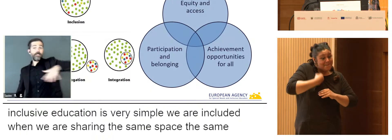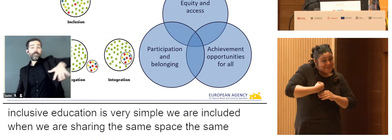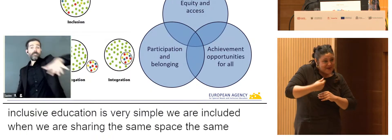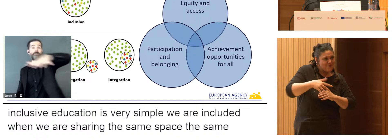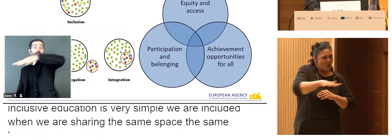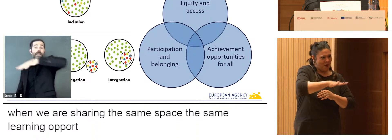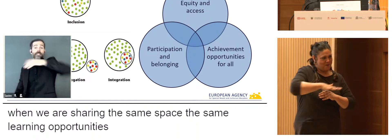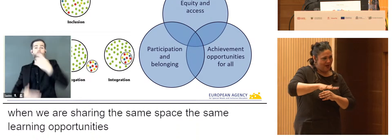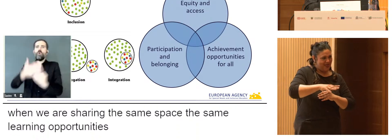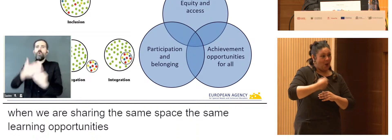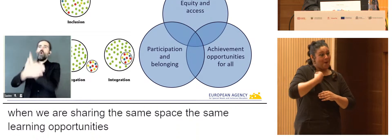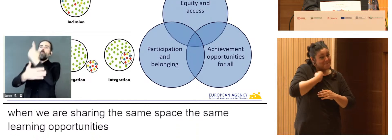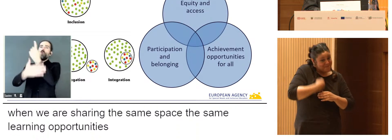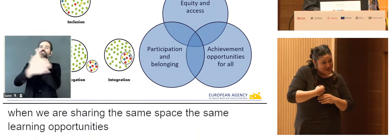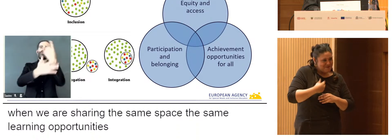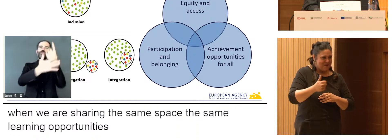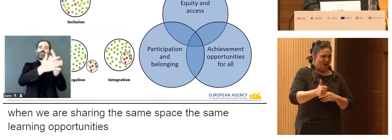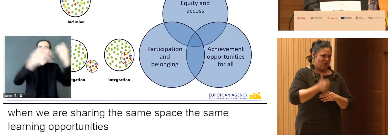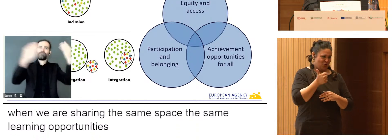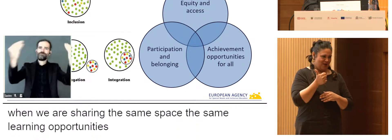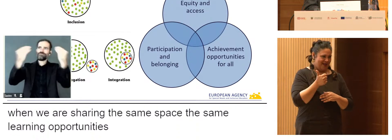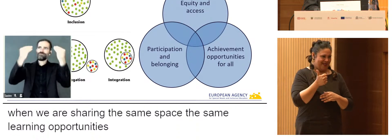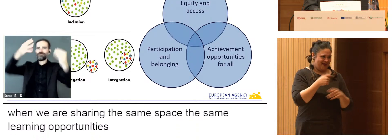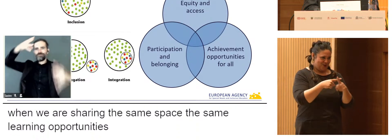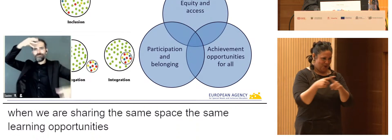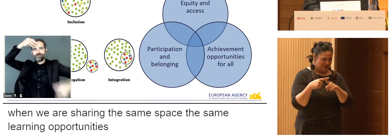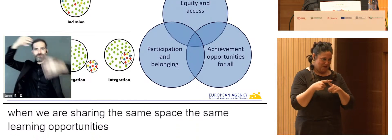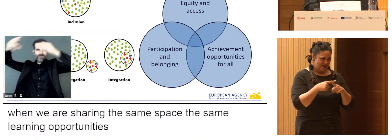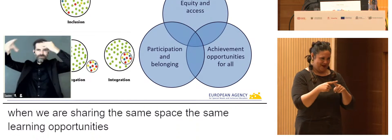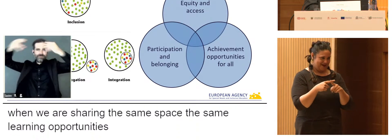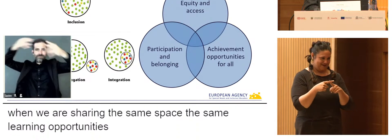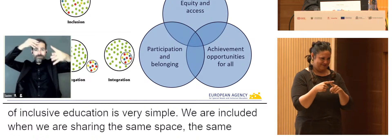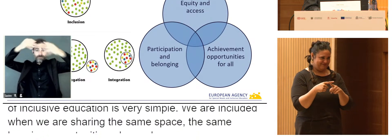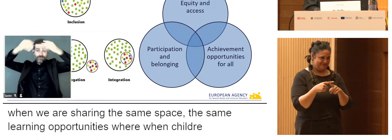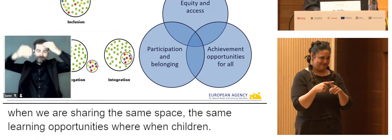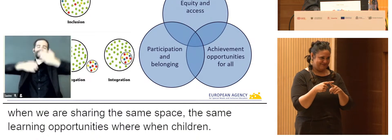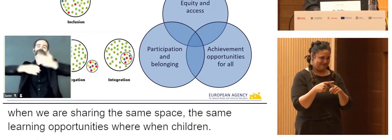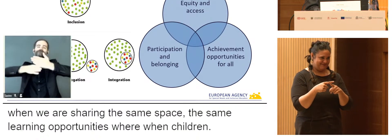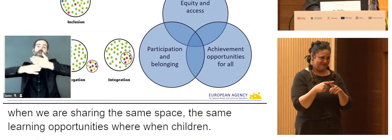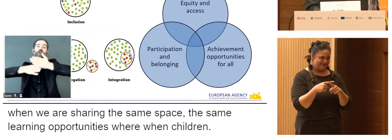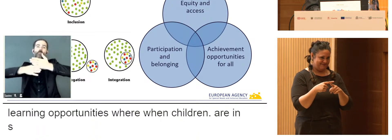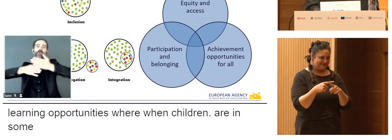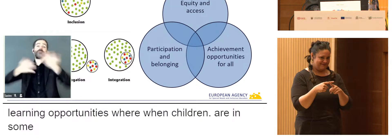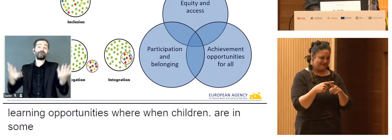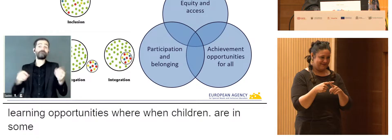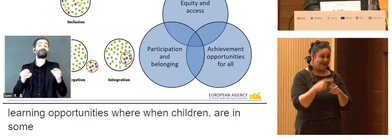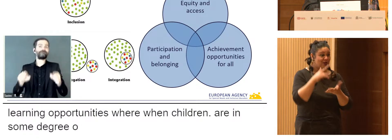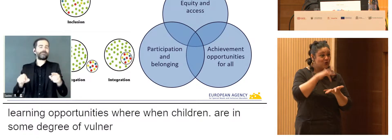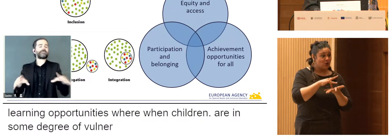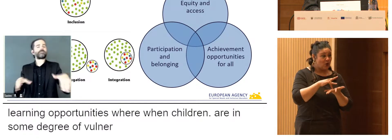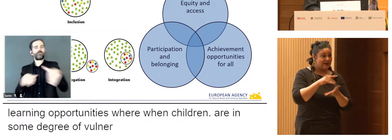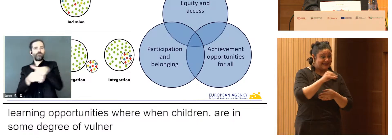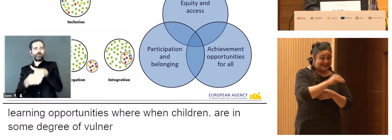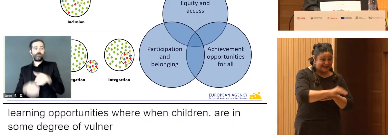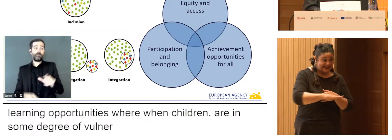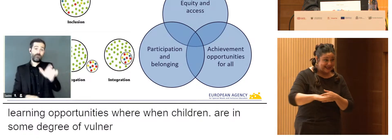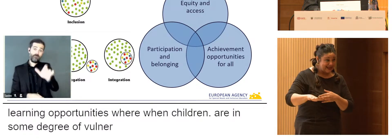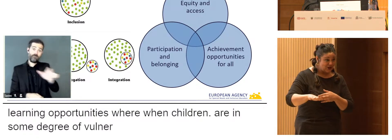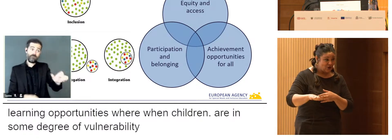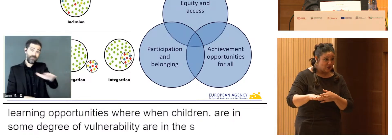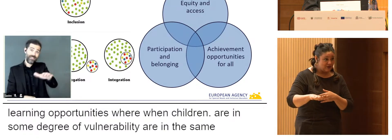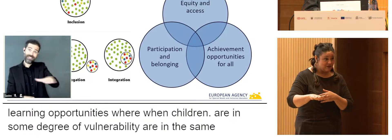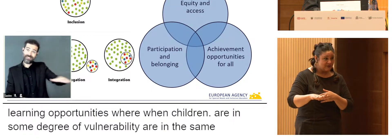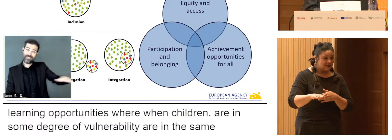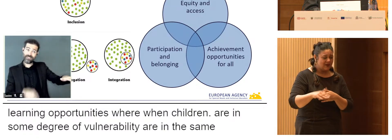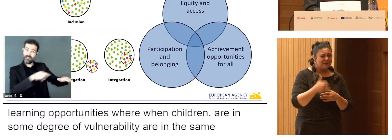opportunities, when children who are in some degree of vulnerability are in the same